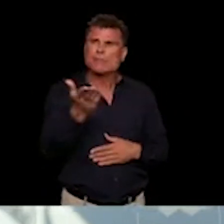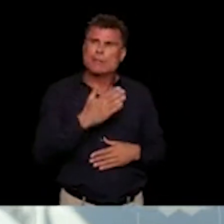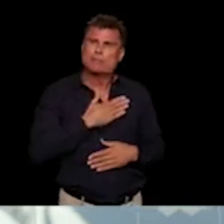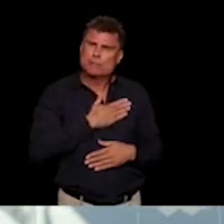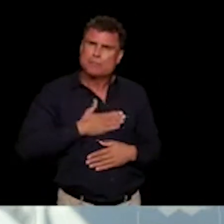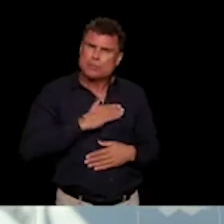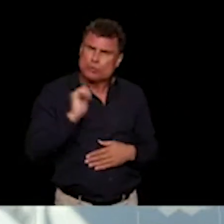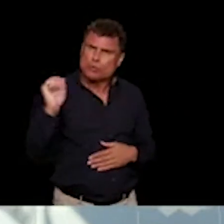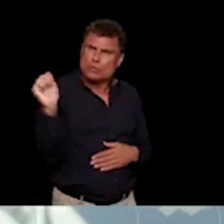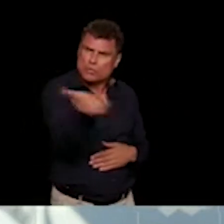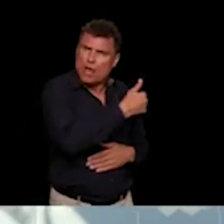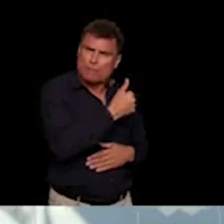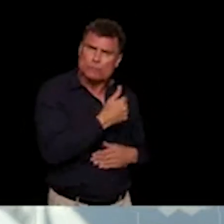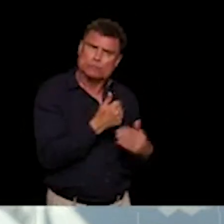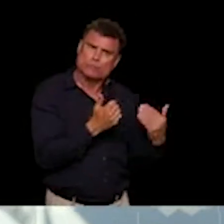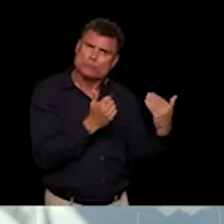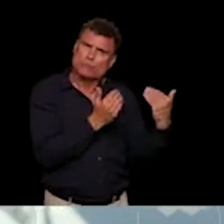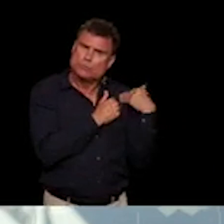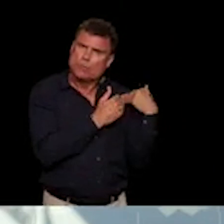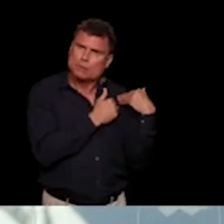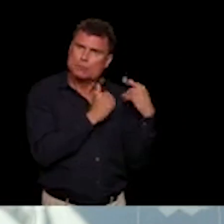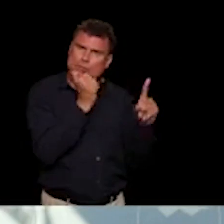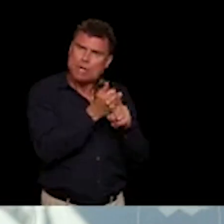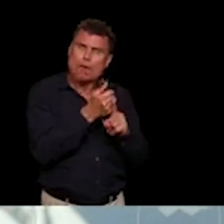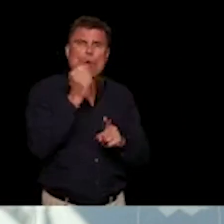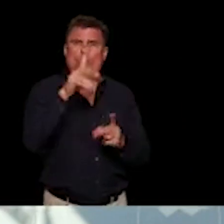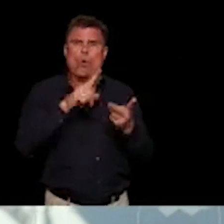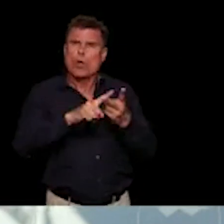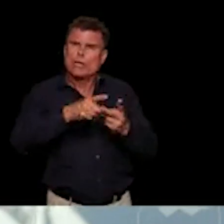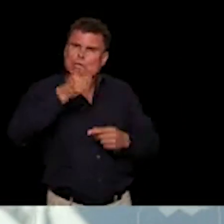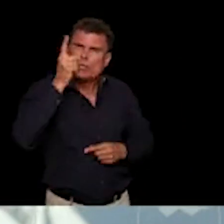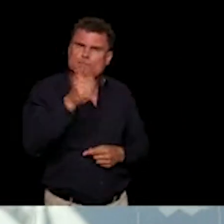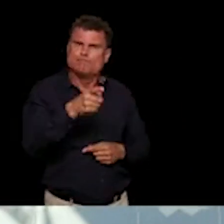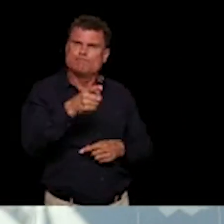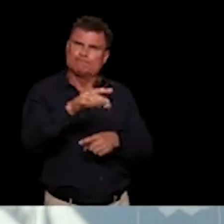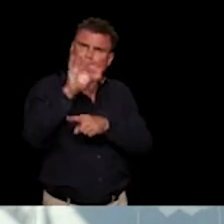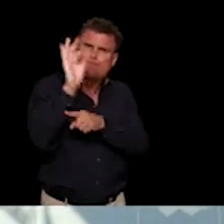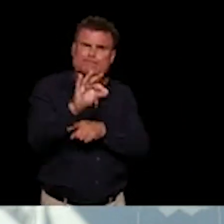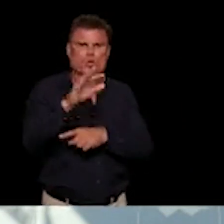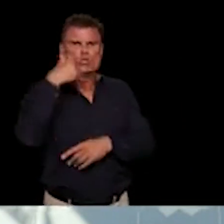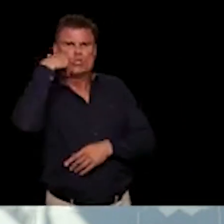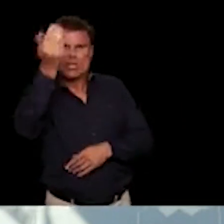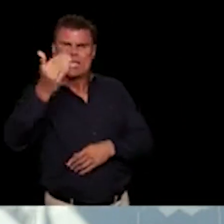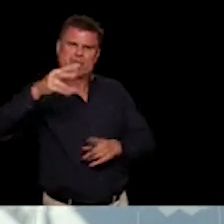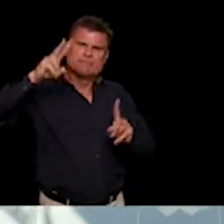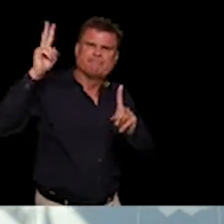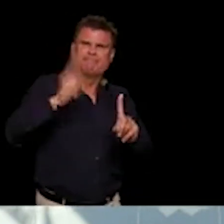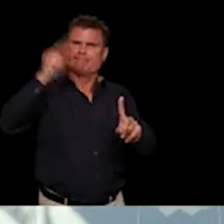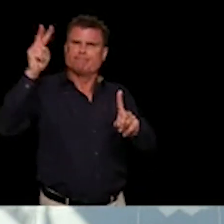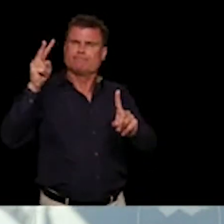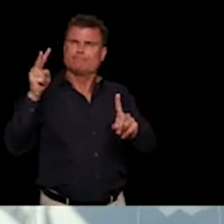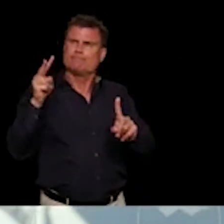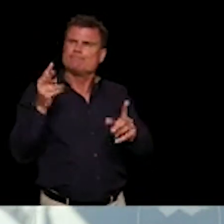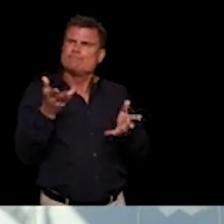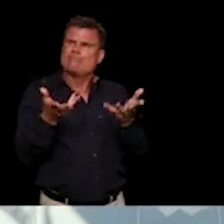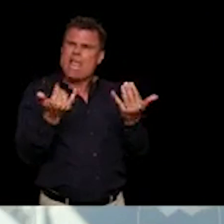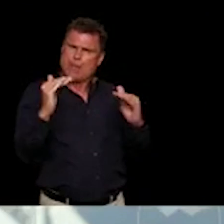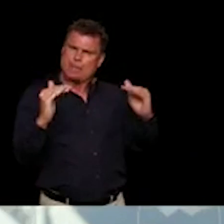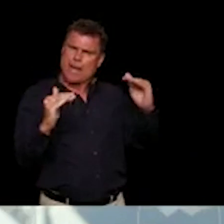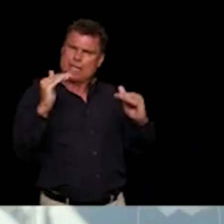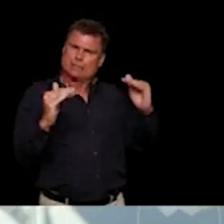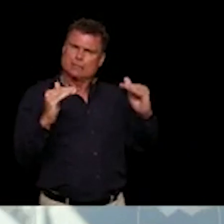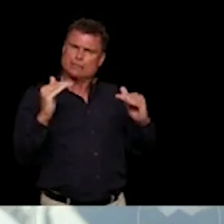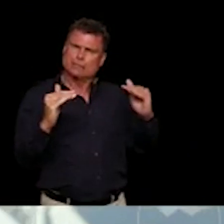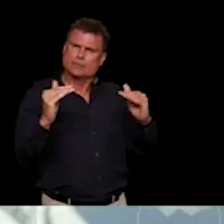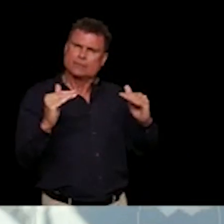I think we have to recognize that the work of public health, and I'm going to ask